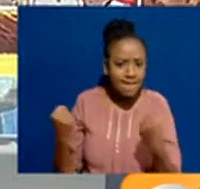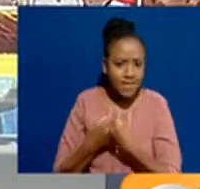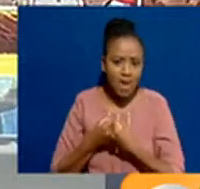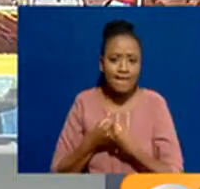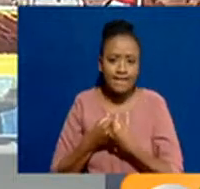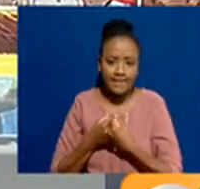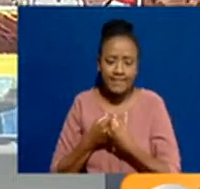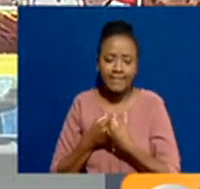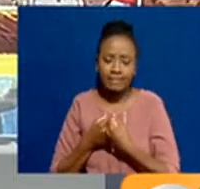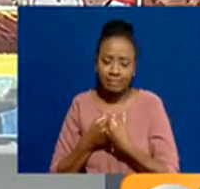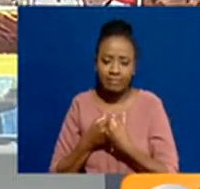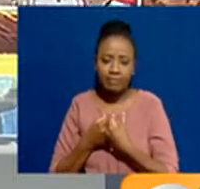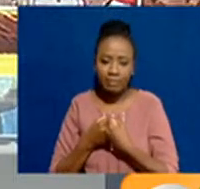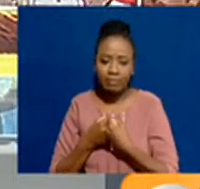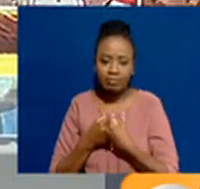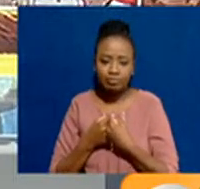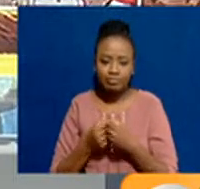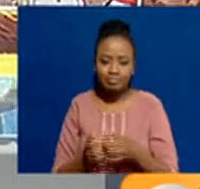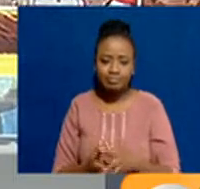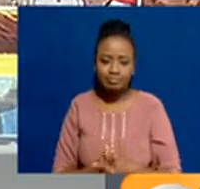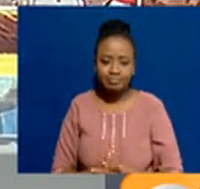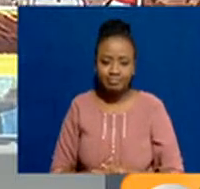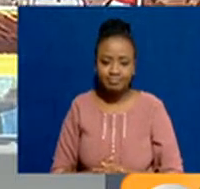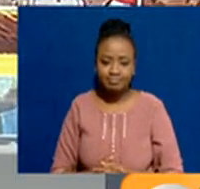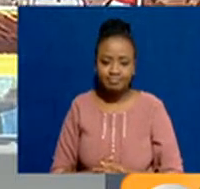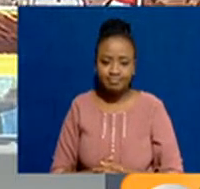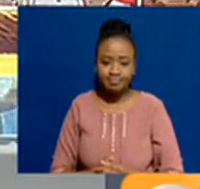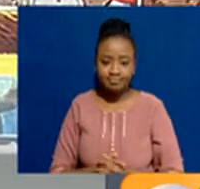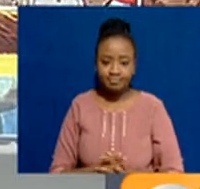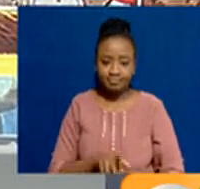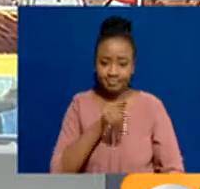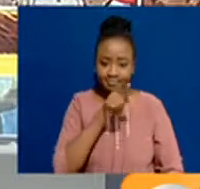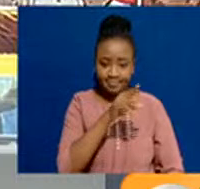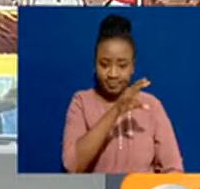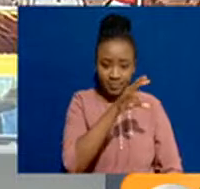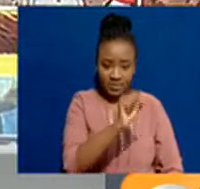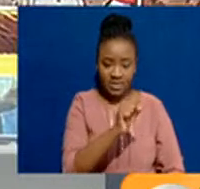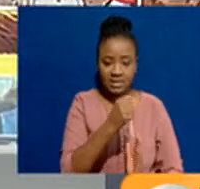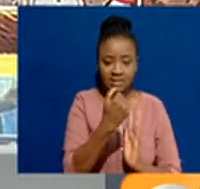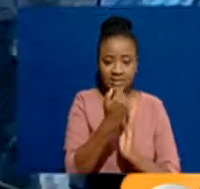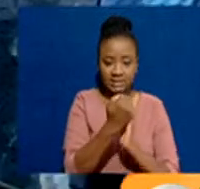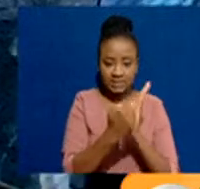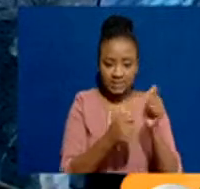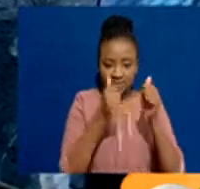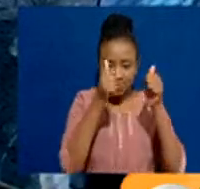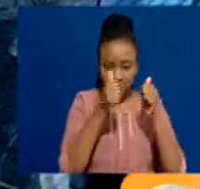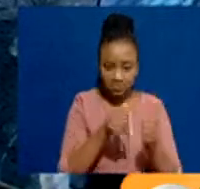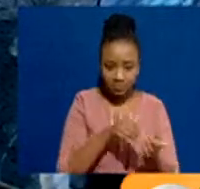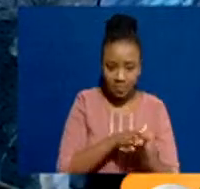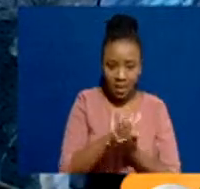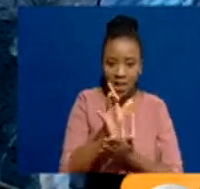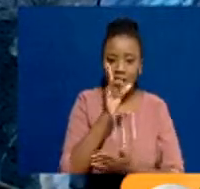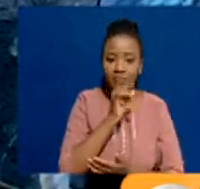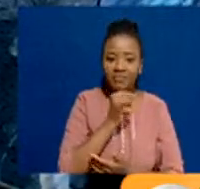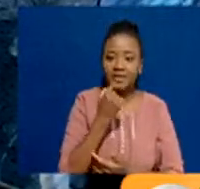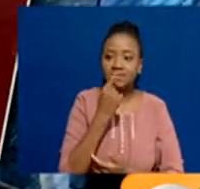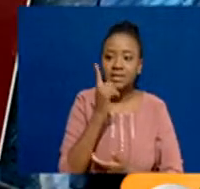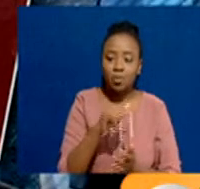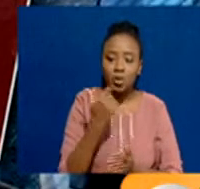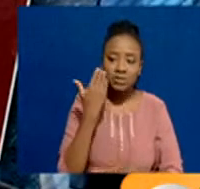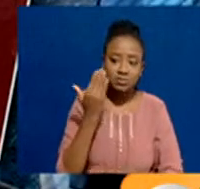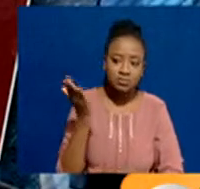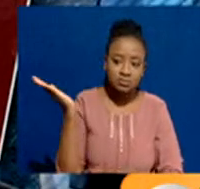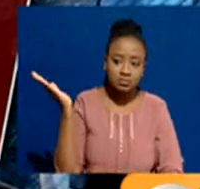involved in a tragic road accident. In a statement released on Saturday, Murkomen said the trailer involved in